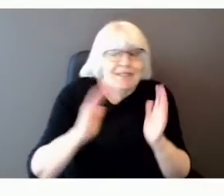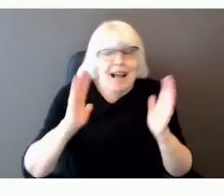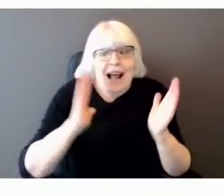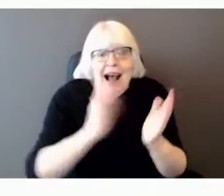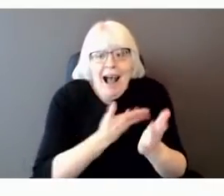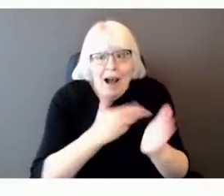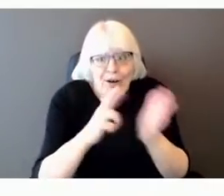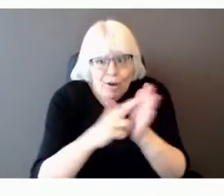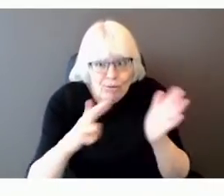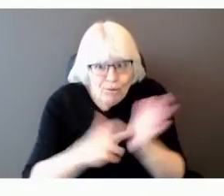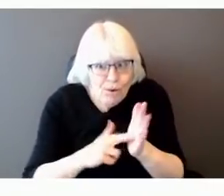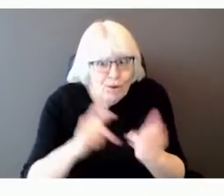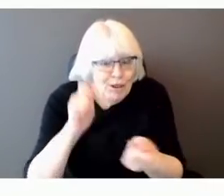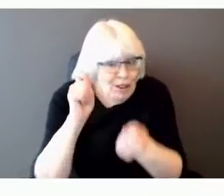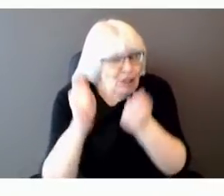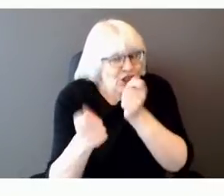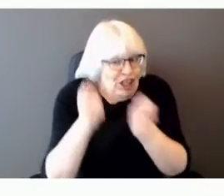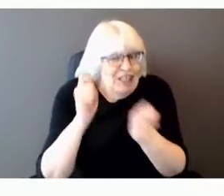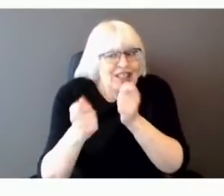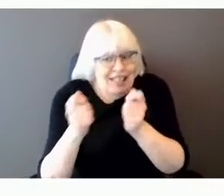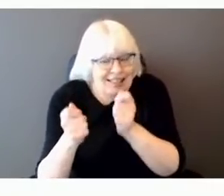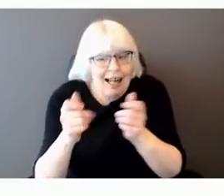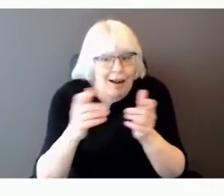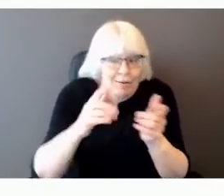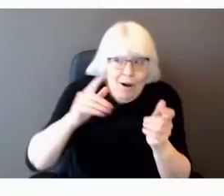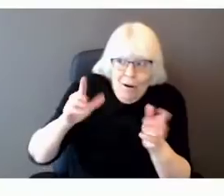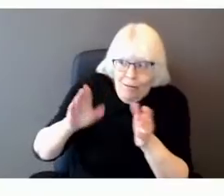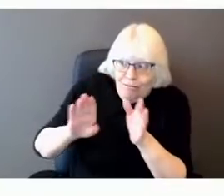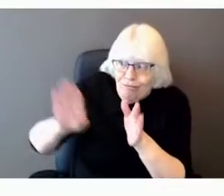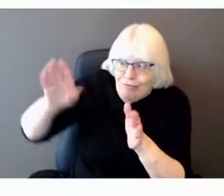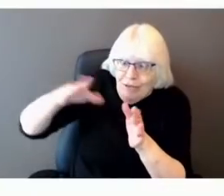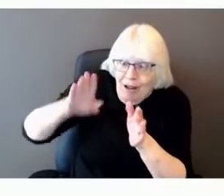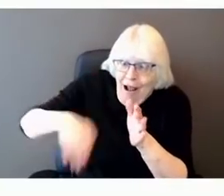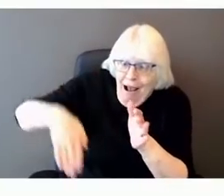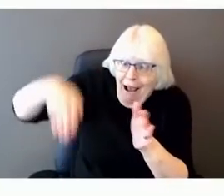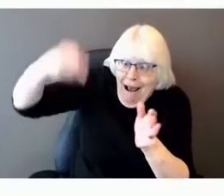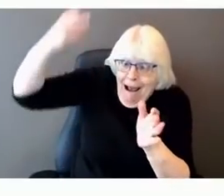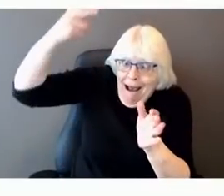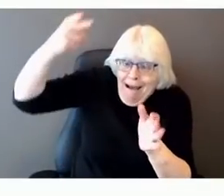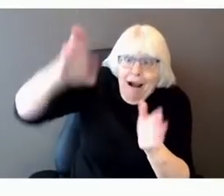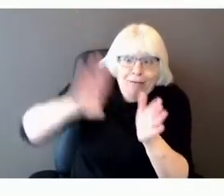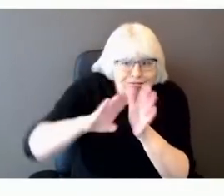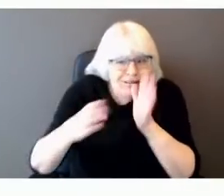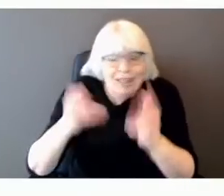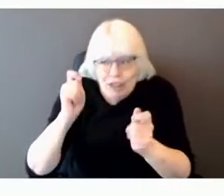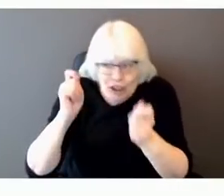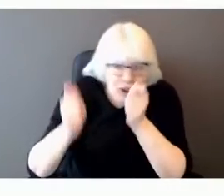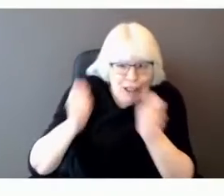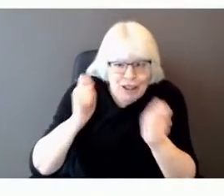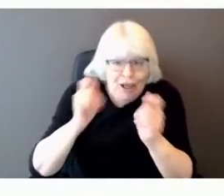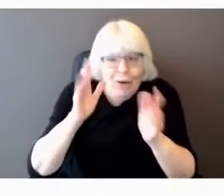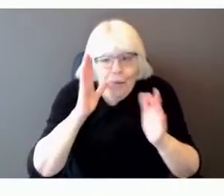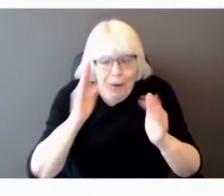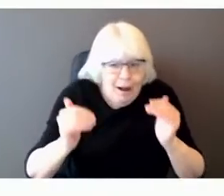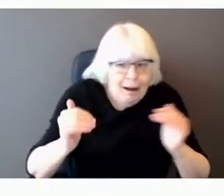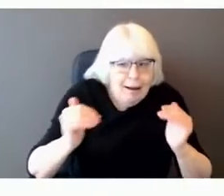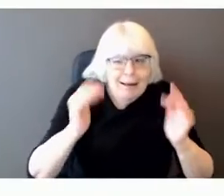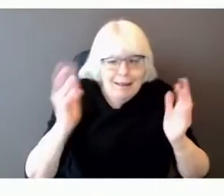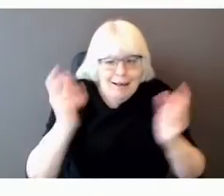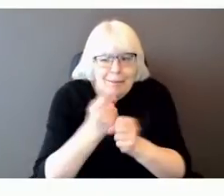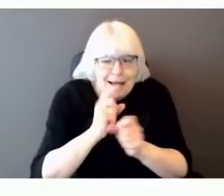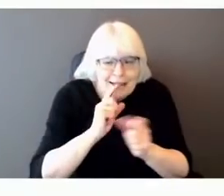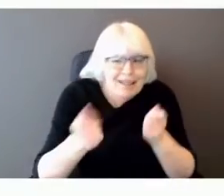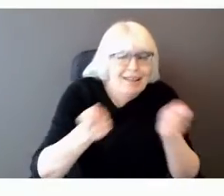all islanders with minimizing societal disruption. This plan is based on the best available evidence and ongoing